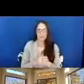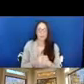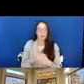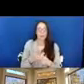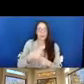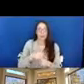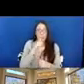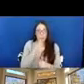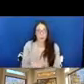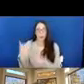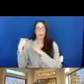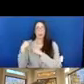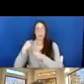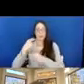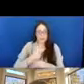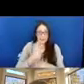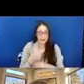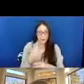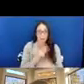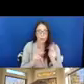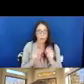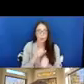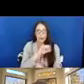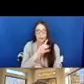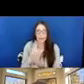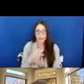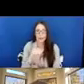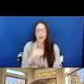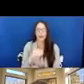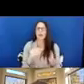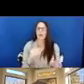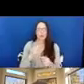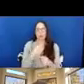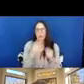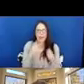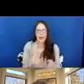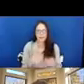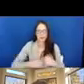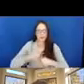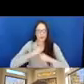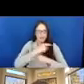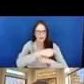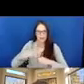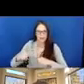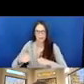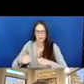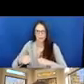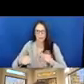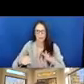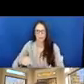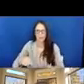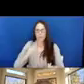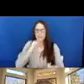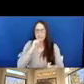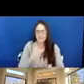of people with IDD and medical complexity saw the only avenue to protect them was one in which family or